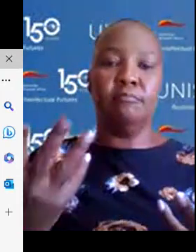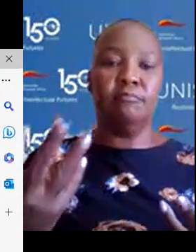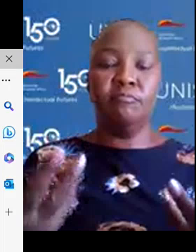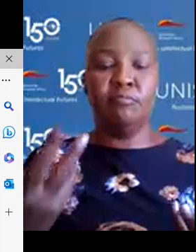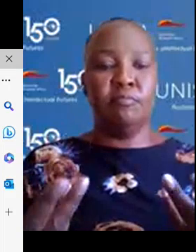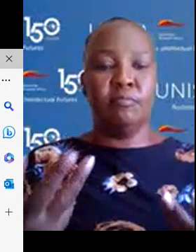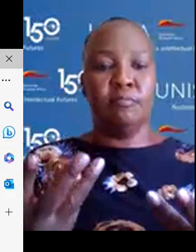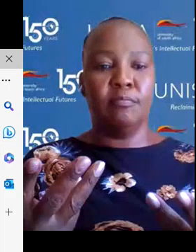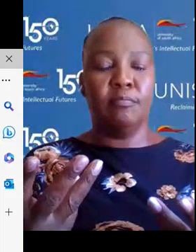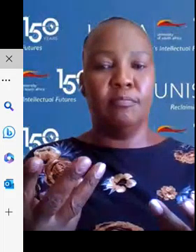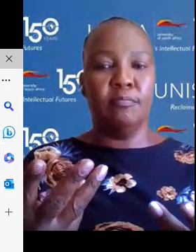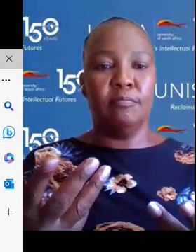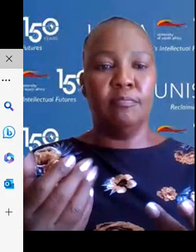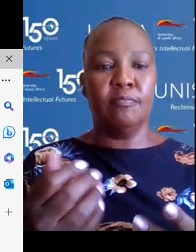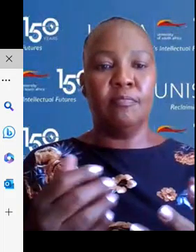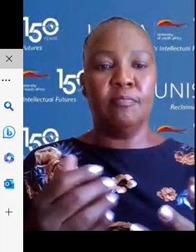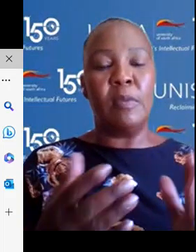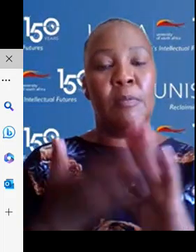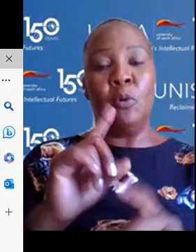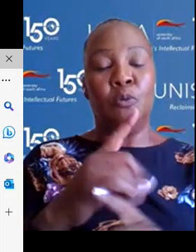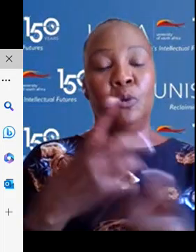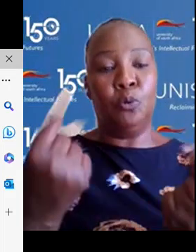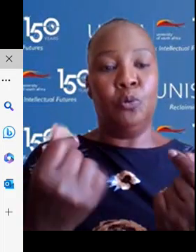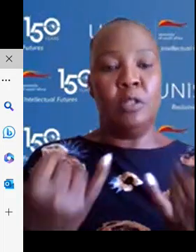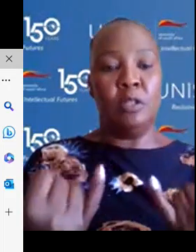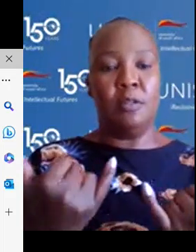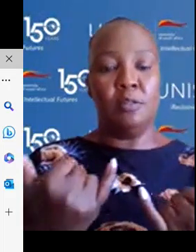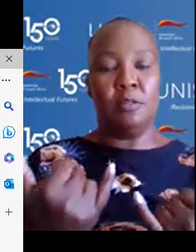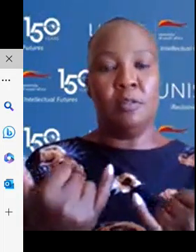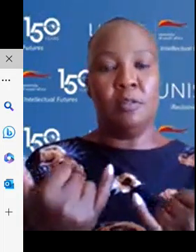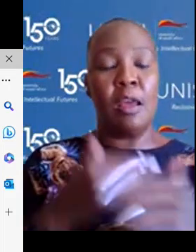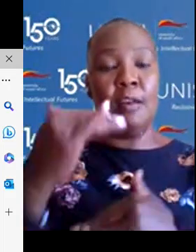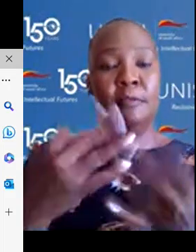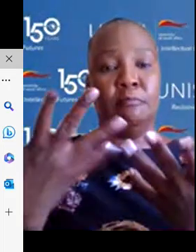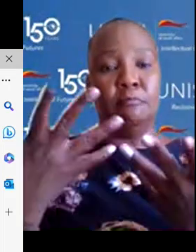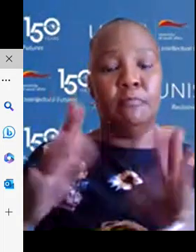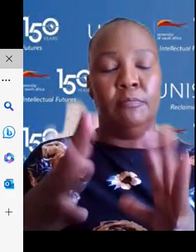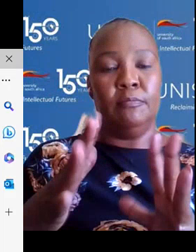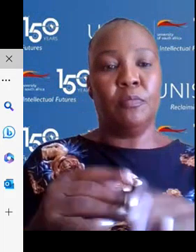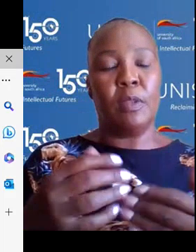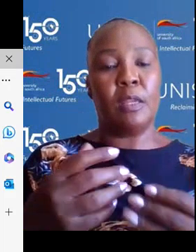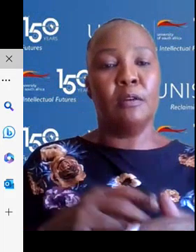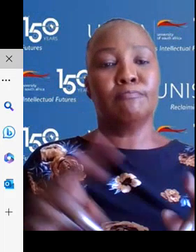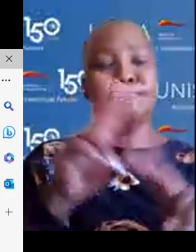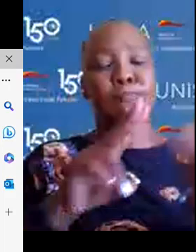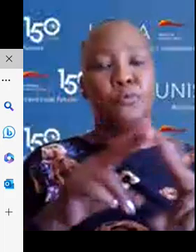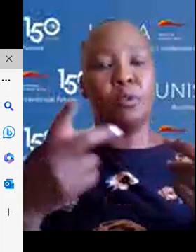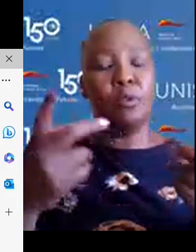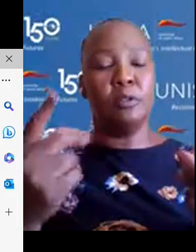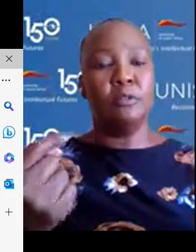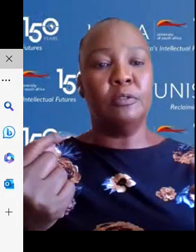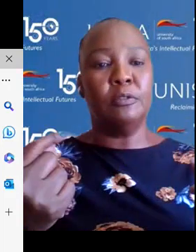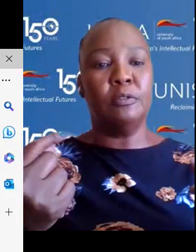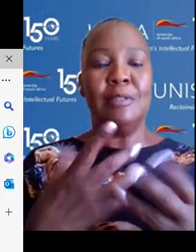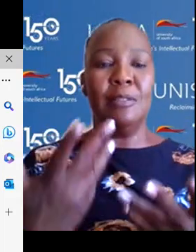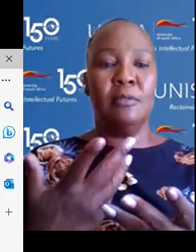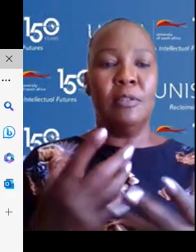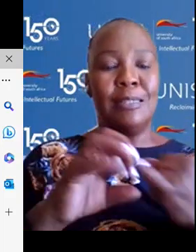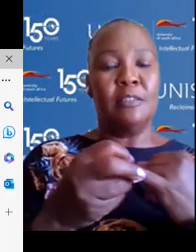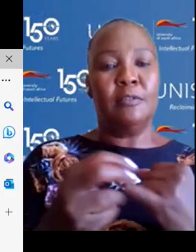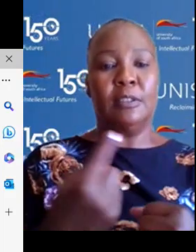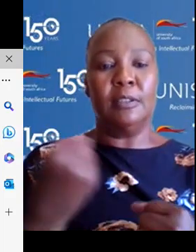keep up with what we are doing, go afterwards, just watch what we are doing at the moment. Afterwards, go try it yourself. If you're